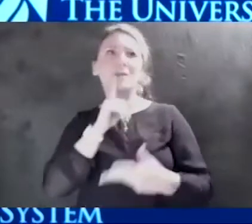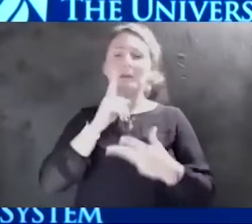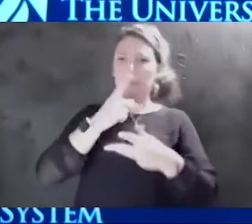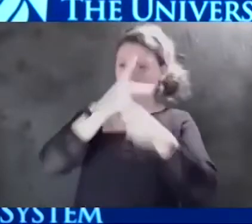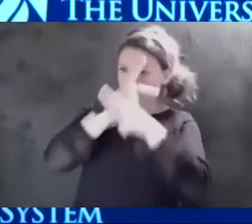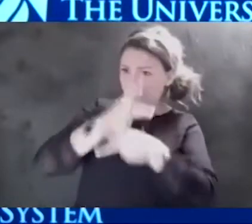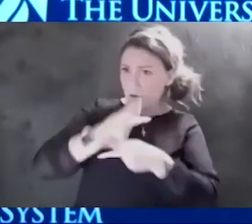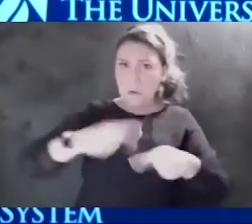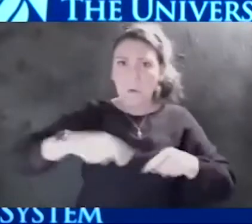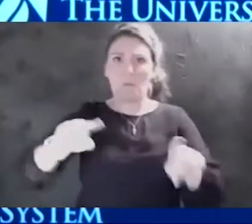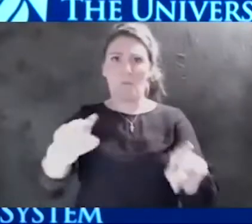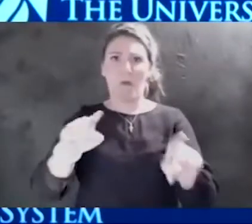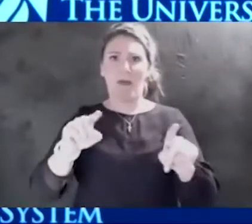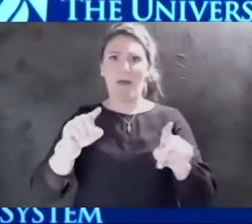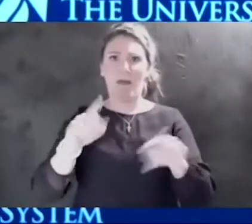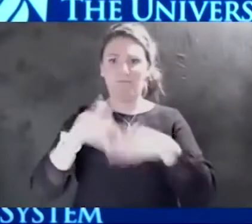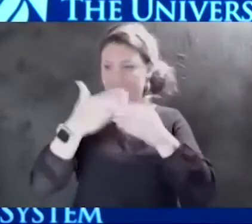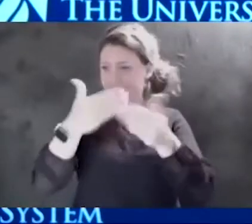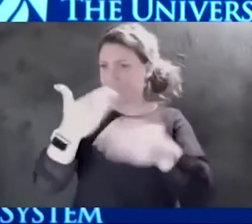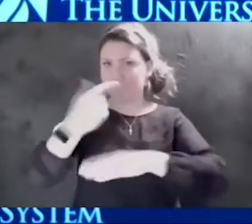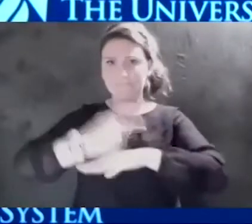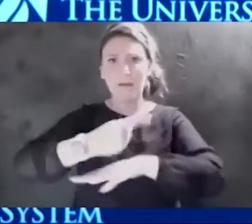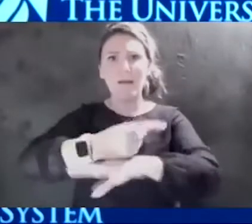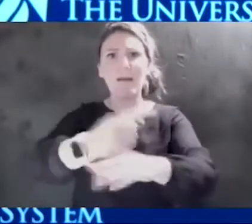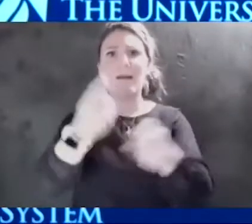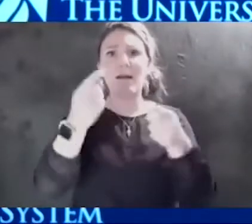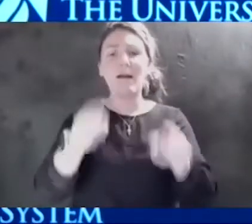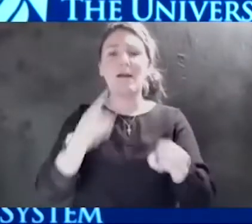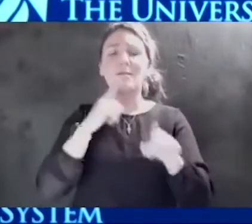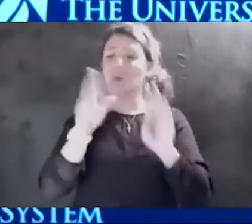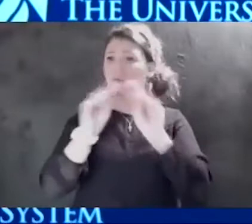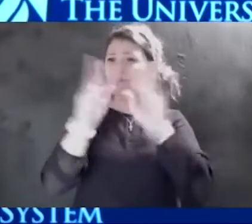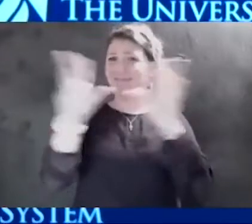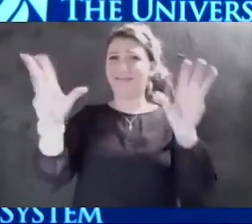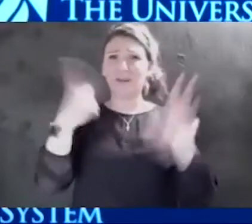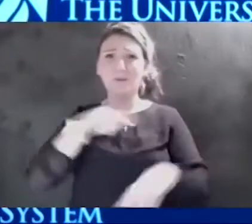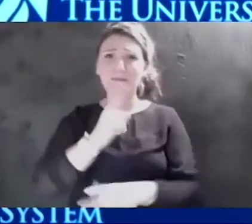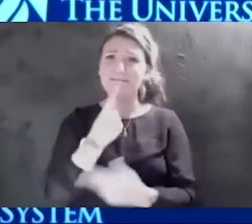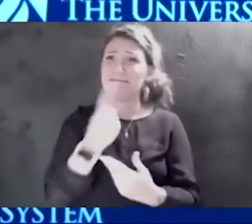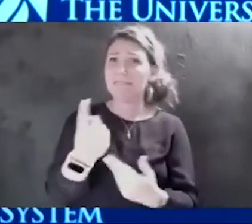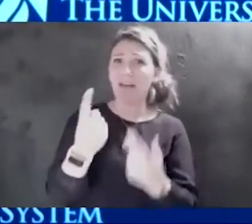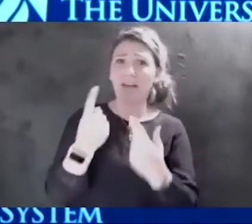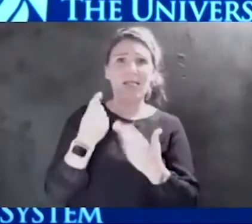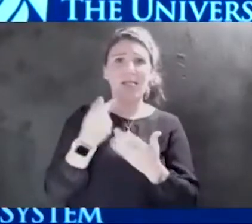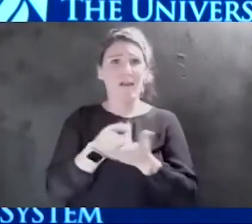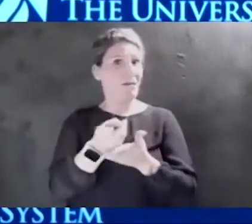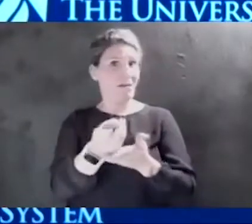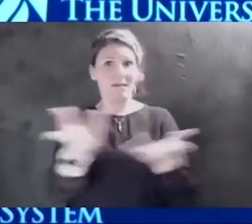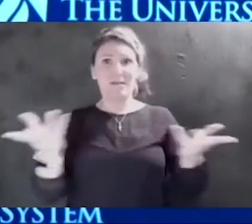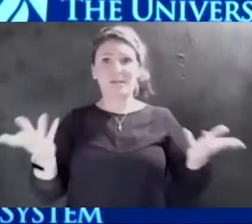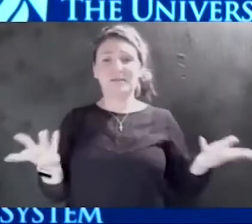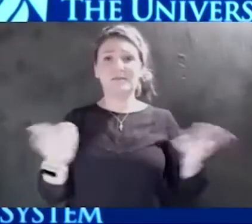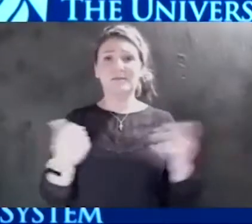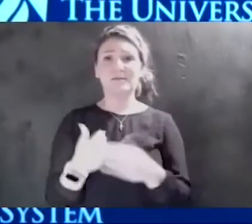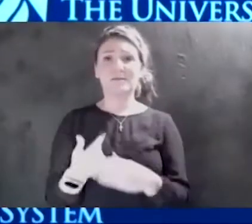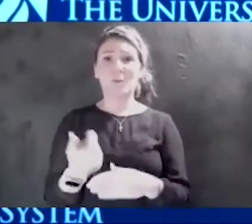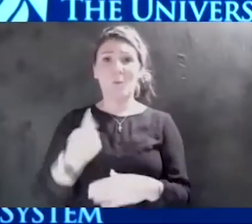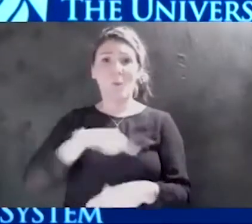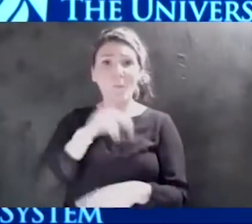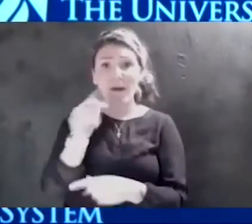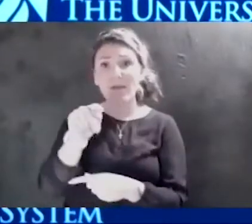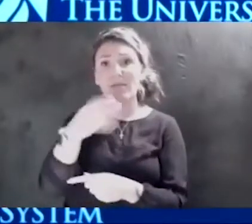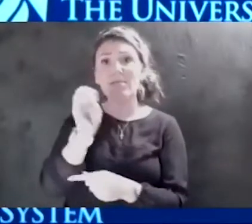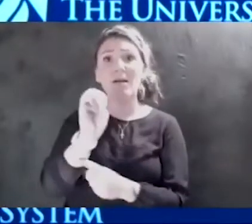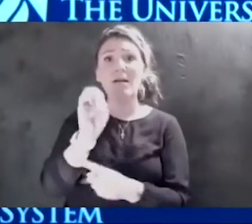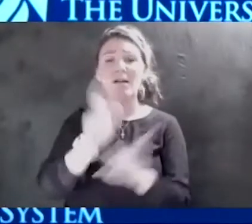but we constantly, we're just transparent, we're just telling you the way it is. So we the people, does that result in